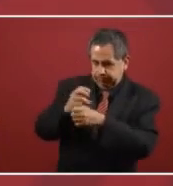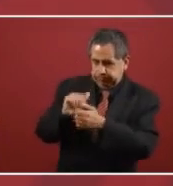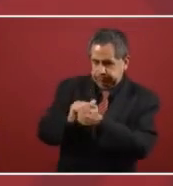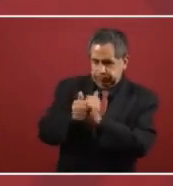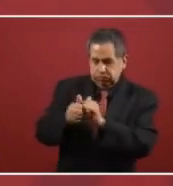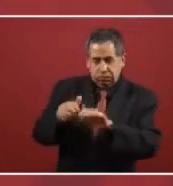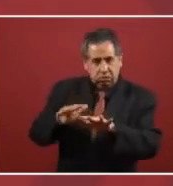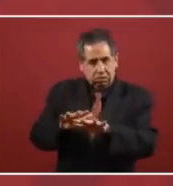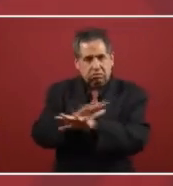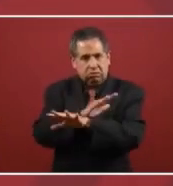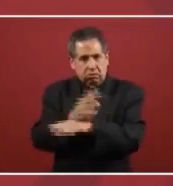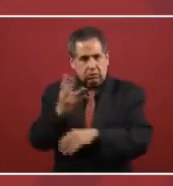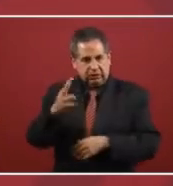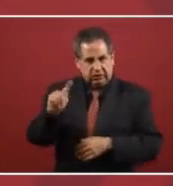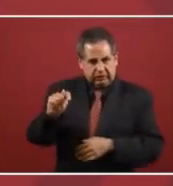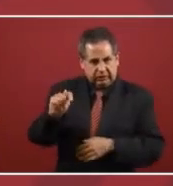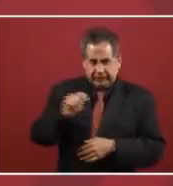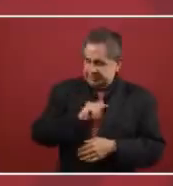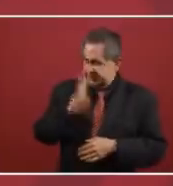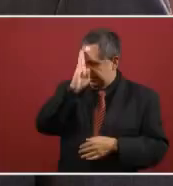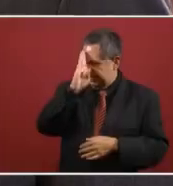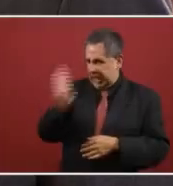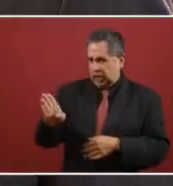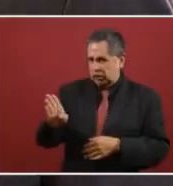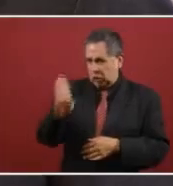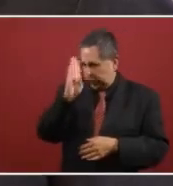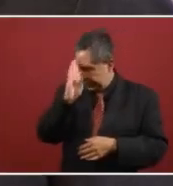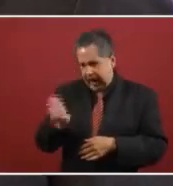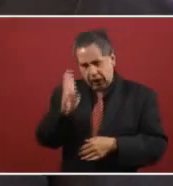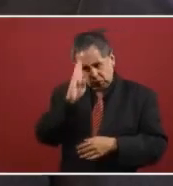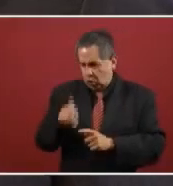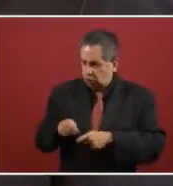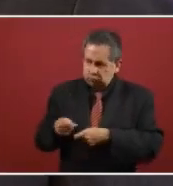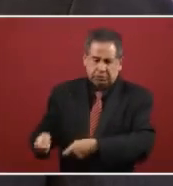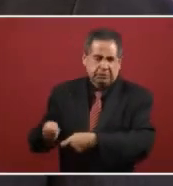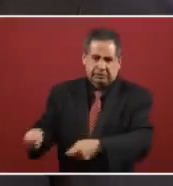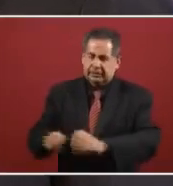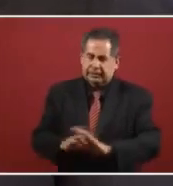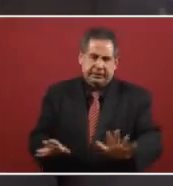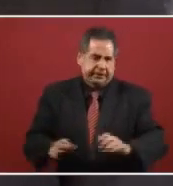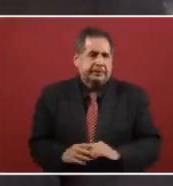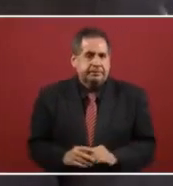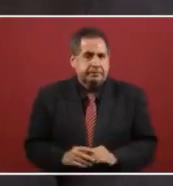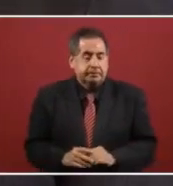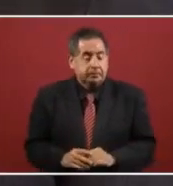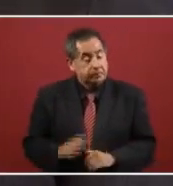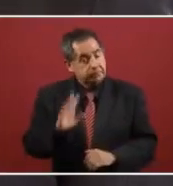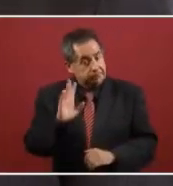of the fourth transformation is to give all of it. Another thing is,